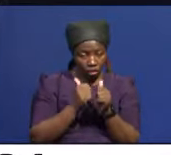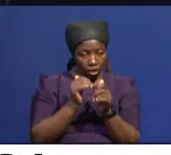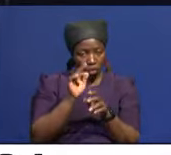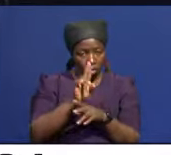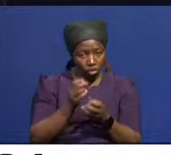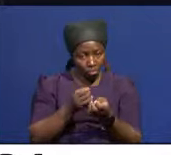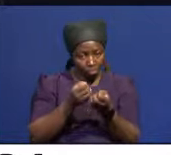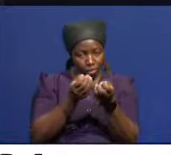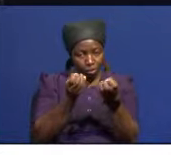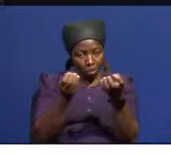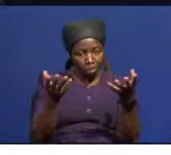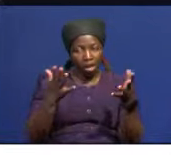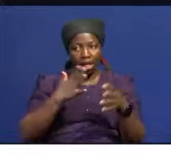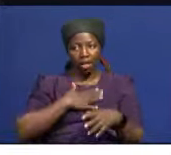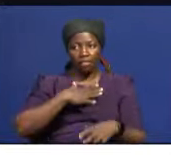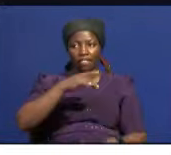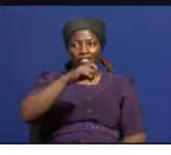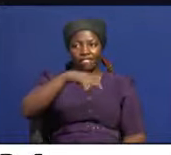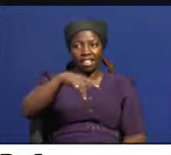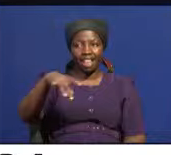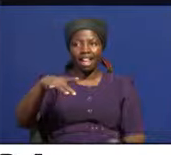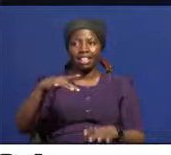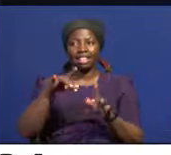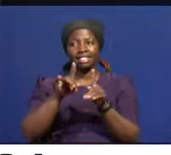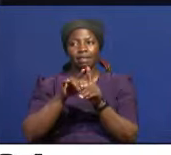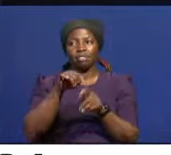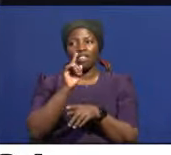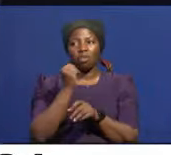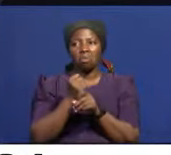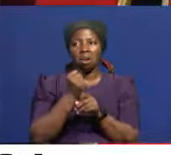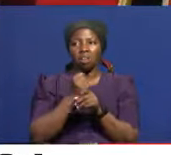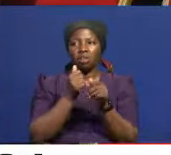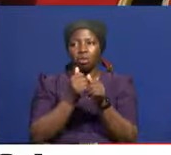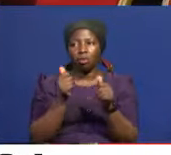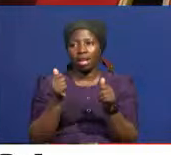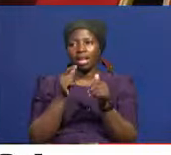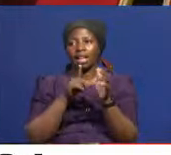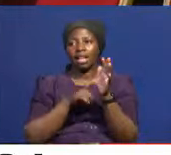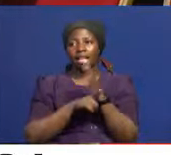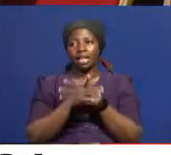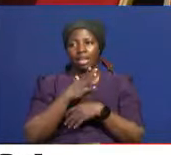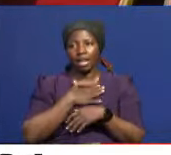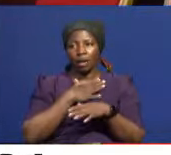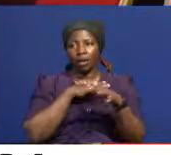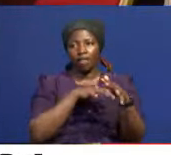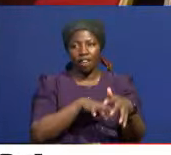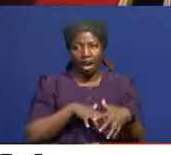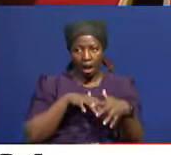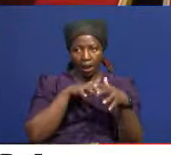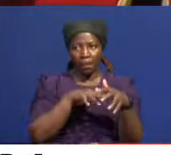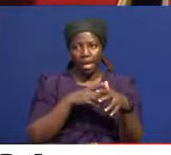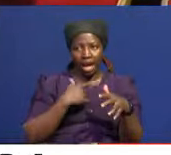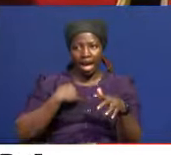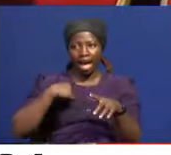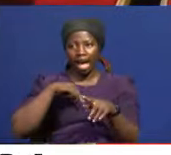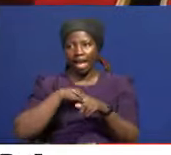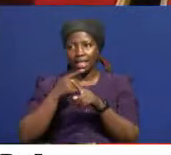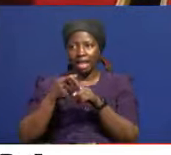fertilizer, and the efficiency it brought into our farming, we